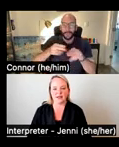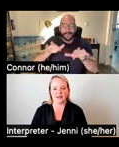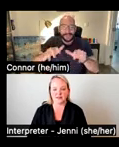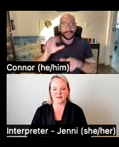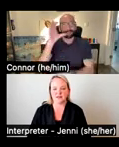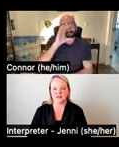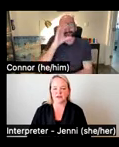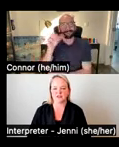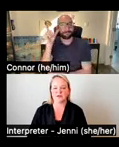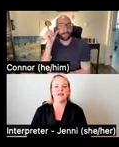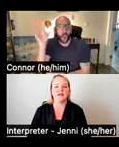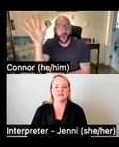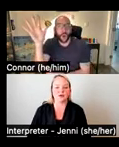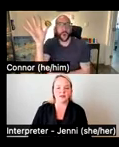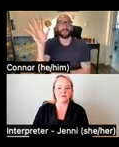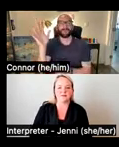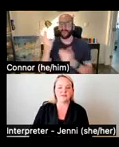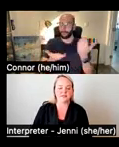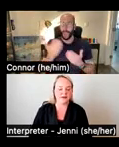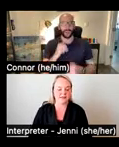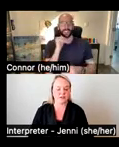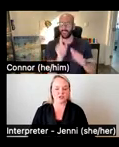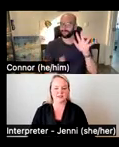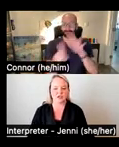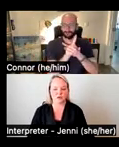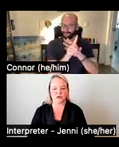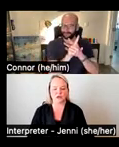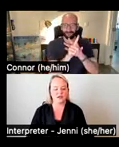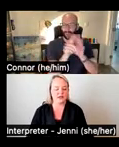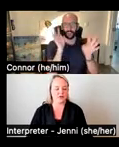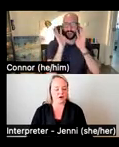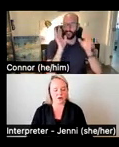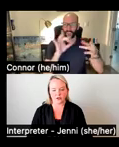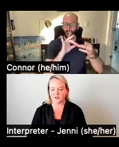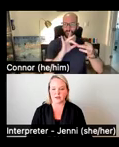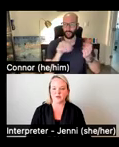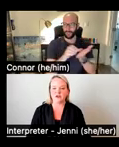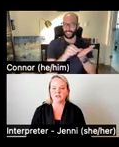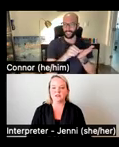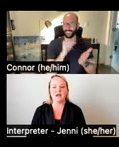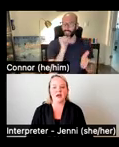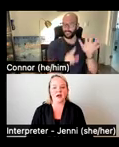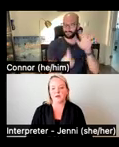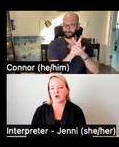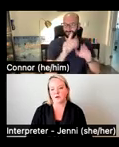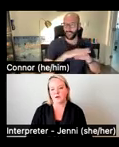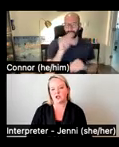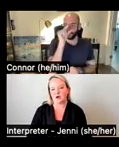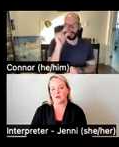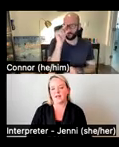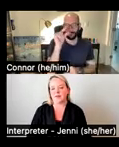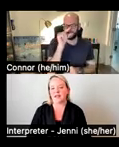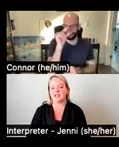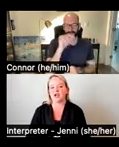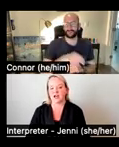are in the directory. So if somebody searches in Google, Connor Yuzwenko-Martin, I'm not going to show